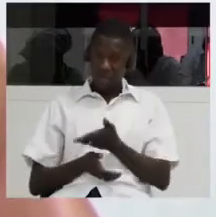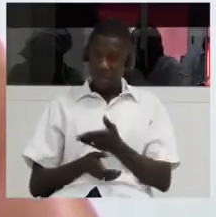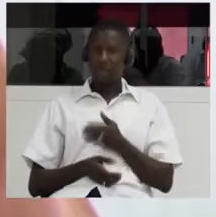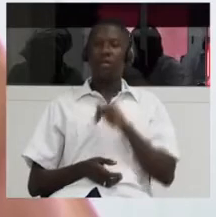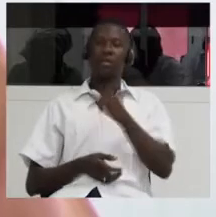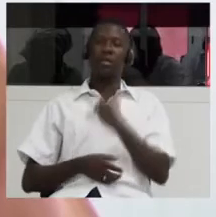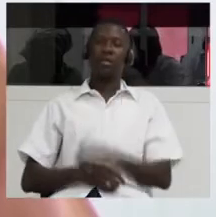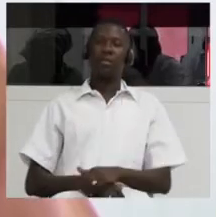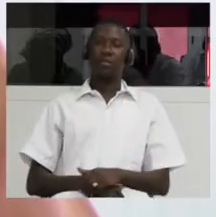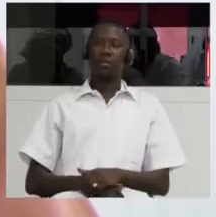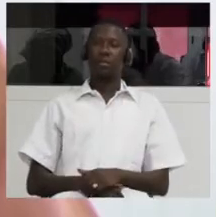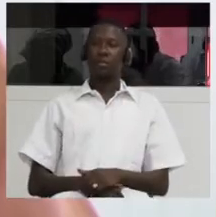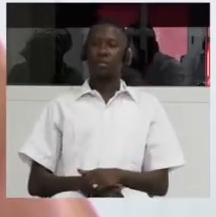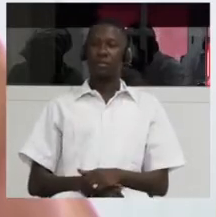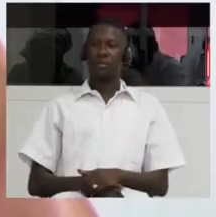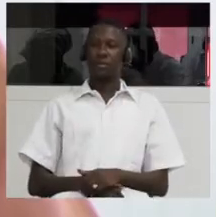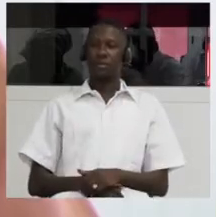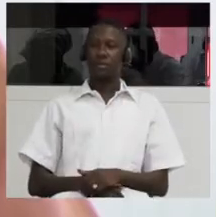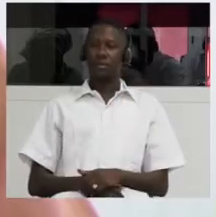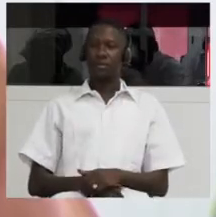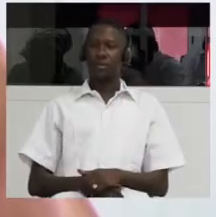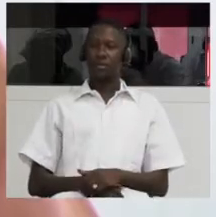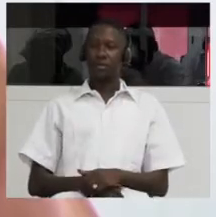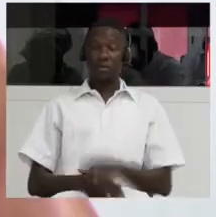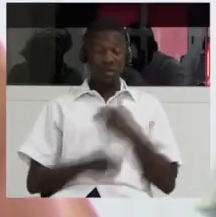Mr. Witness, we've had completely different testimony.